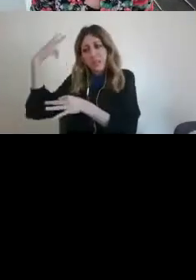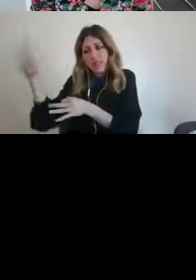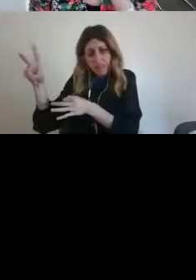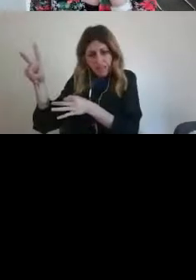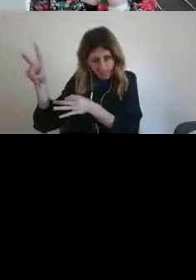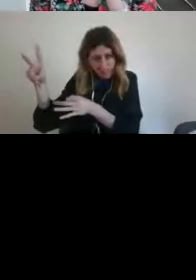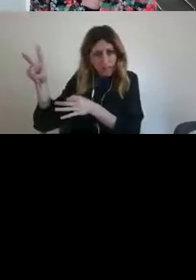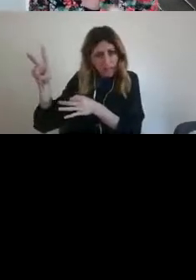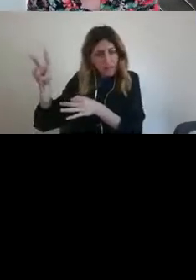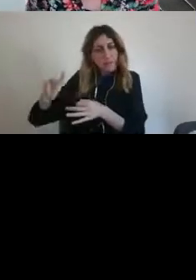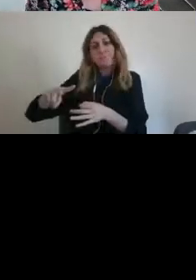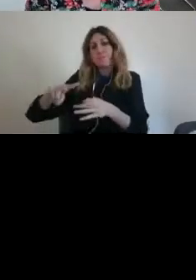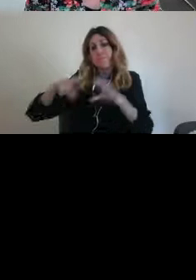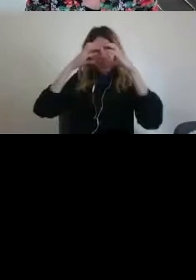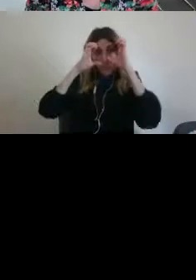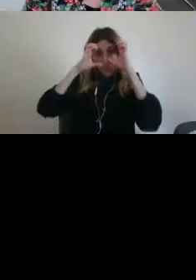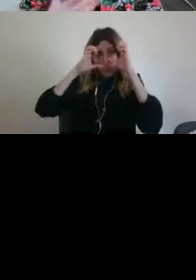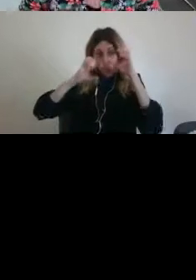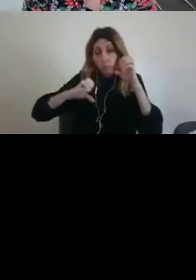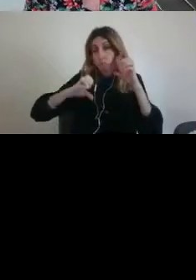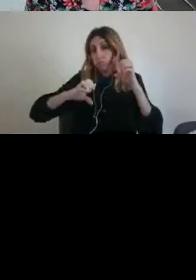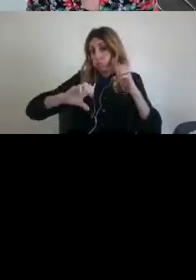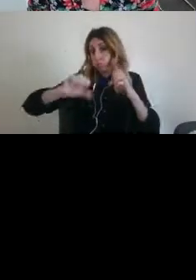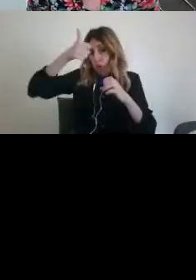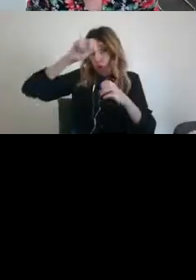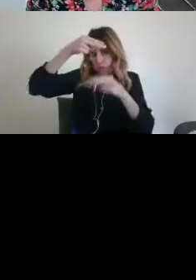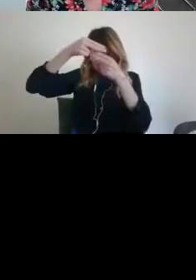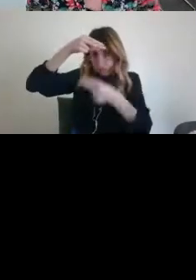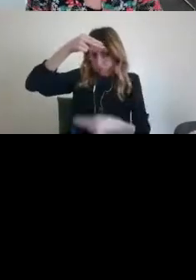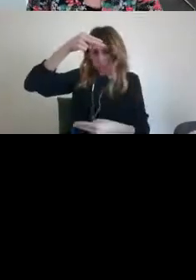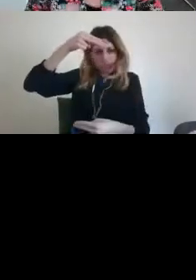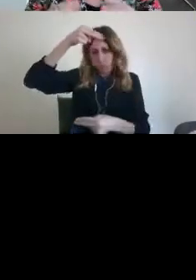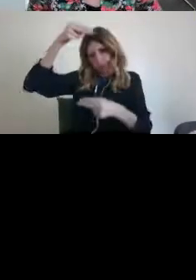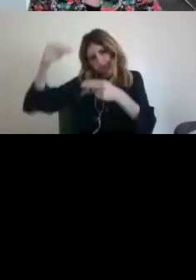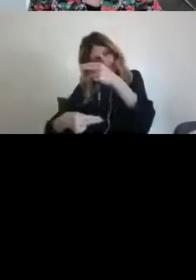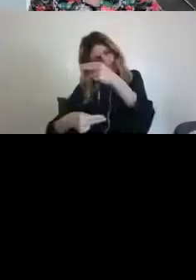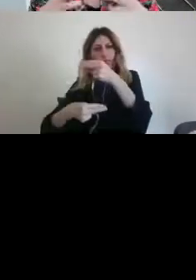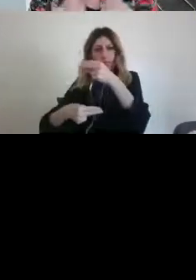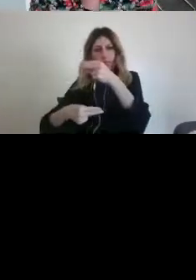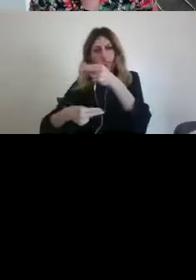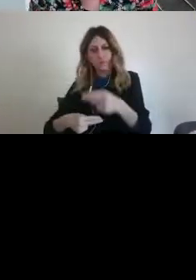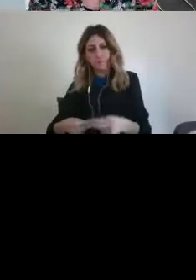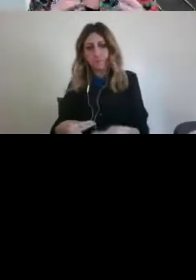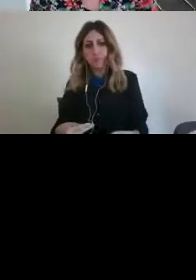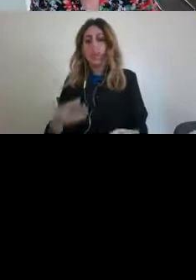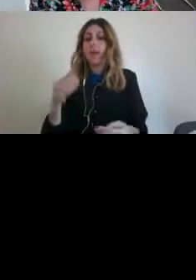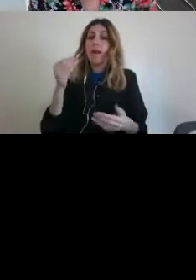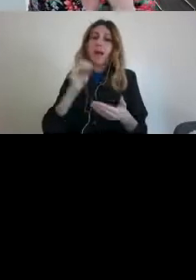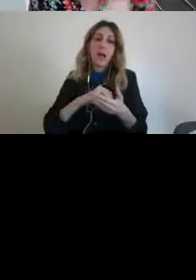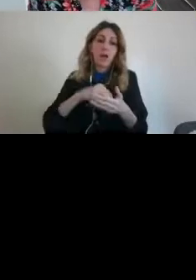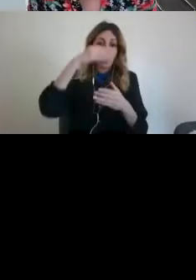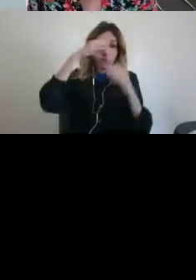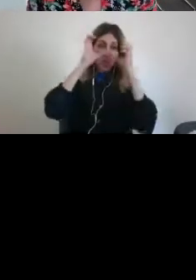weak. At the same time, SEO fitness is also becoming more important because Google is getting smarter and